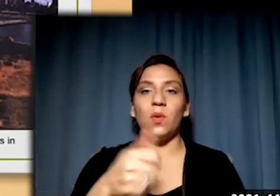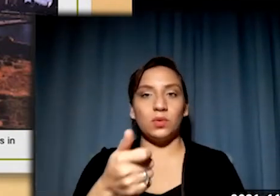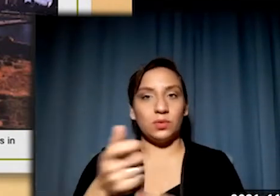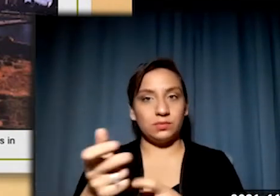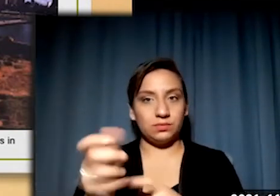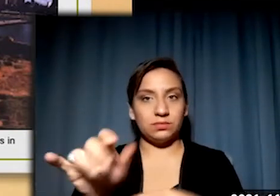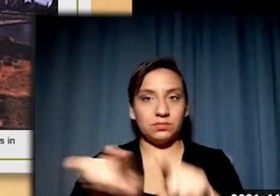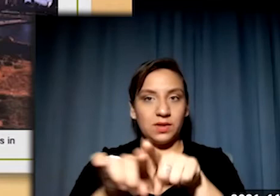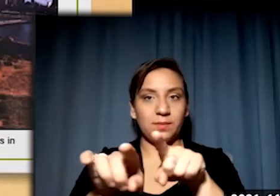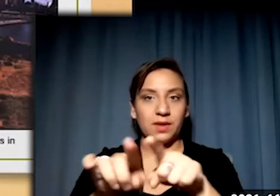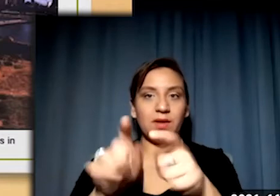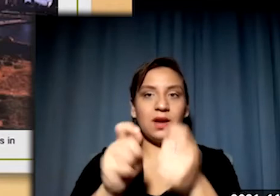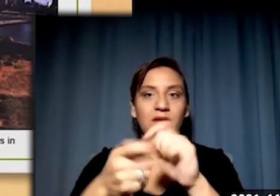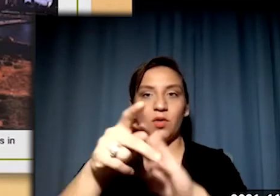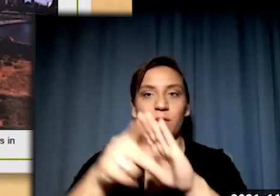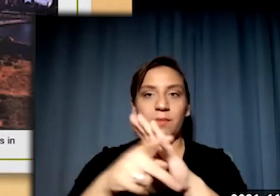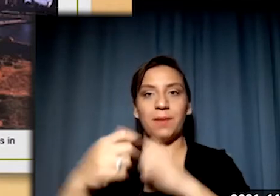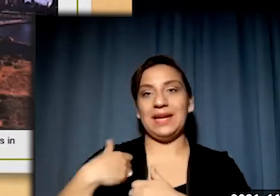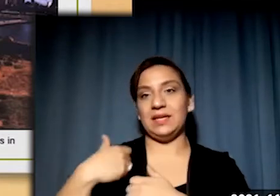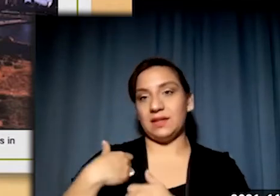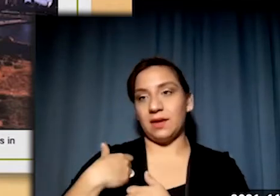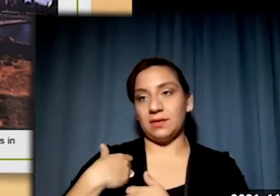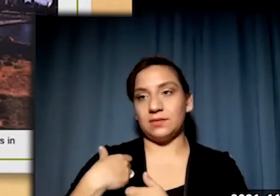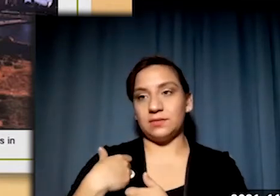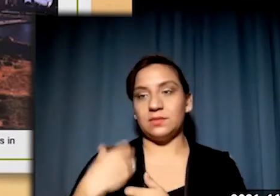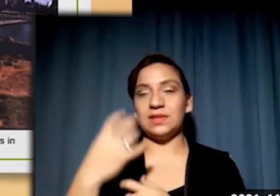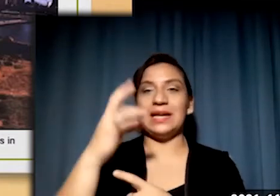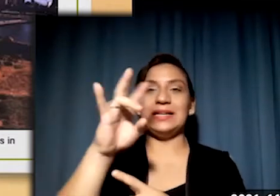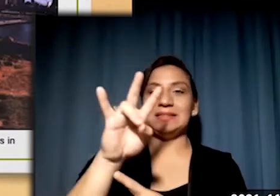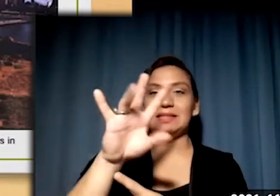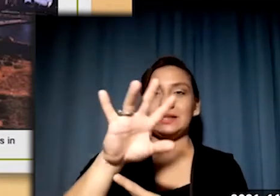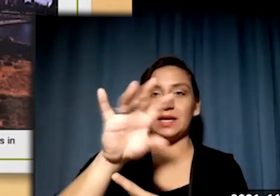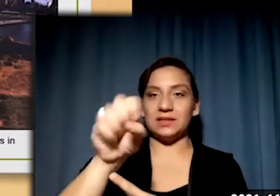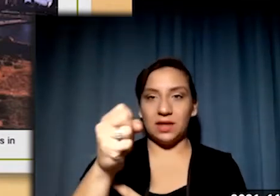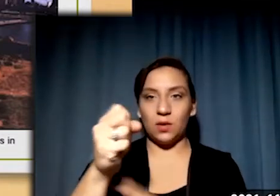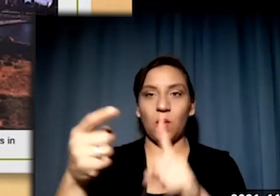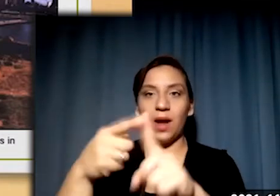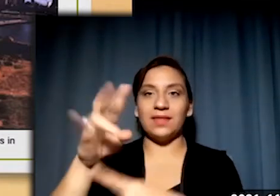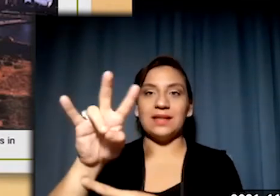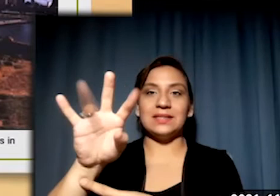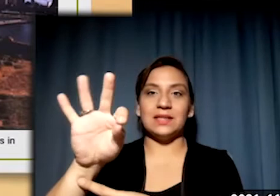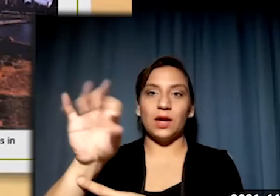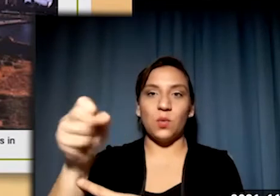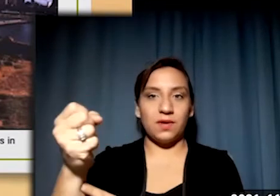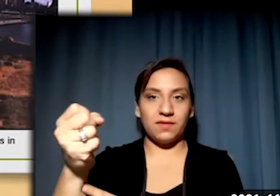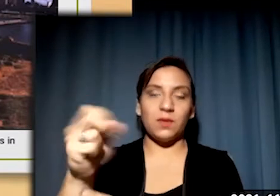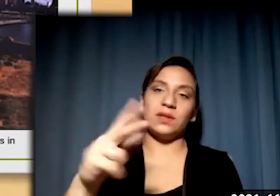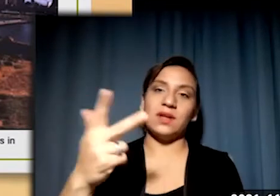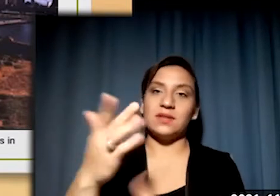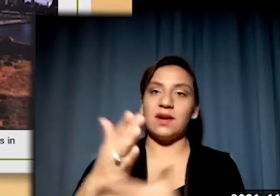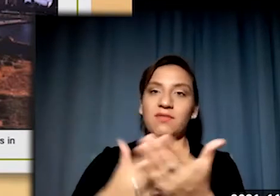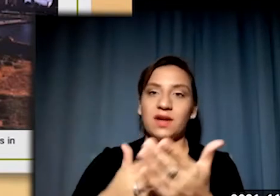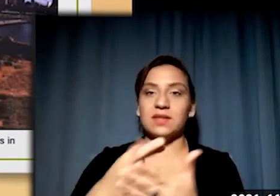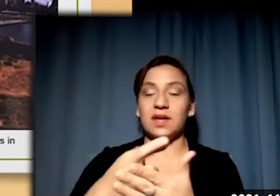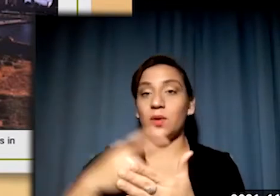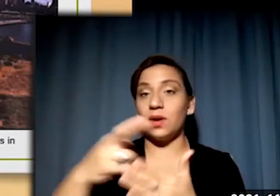to 1790. A third phase was a result of the 1797 British siege